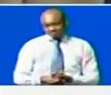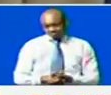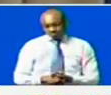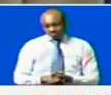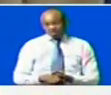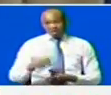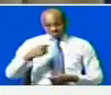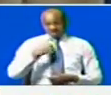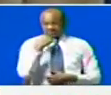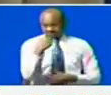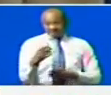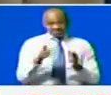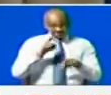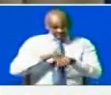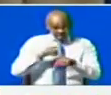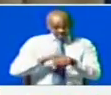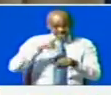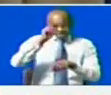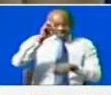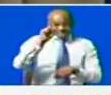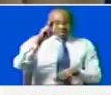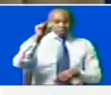As I said in my Mashujaa Day speech,